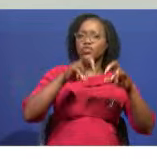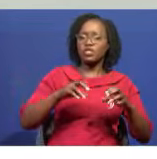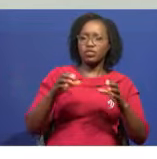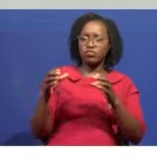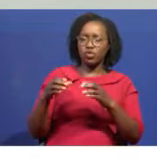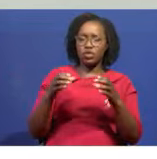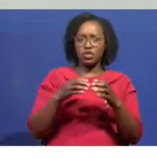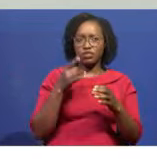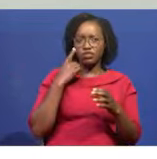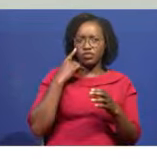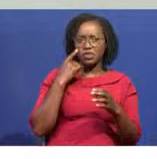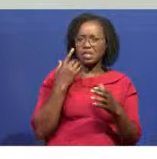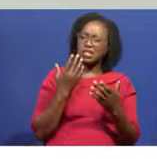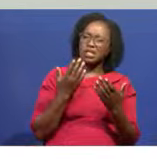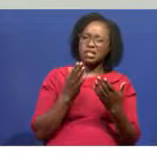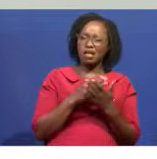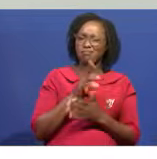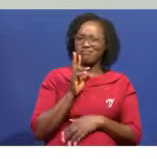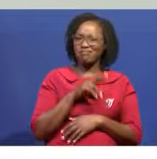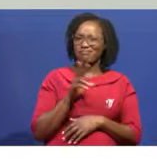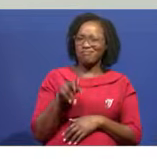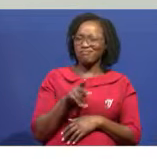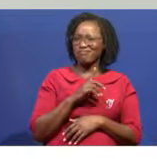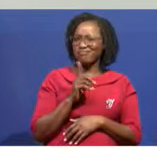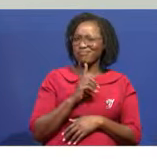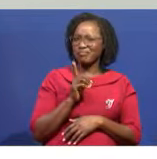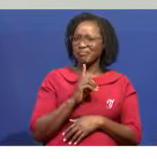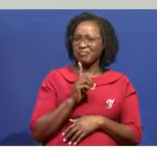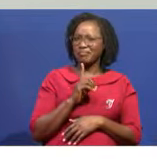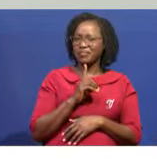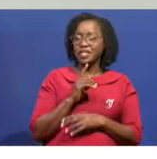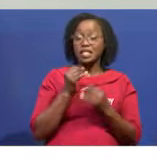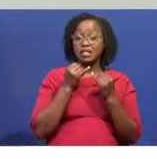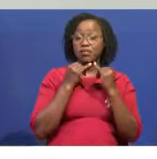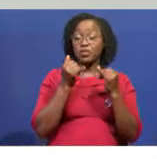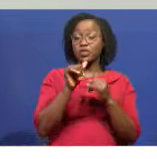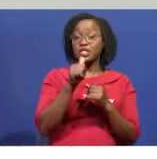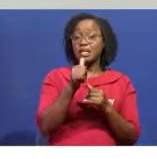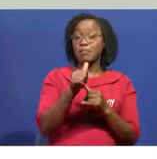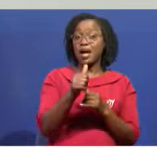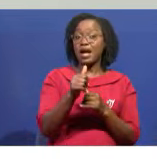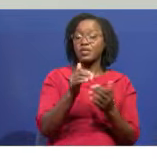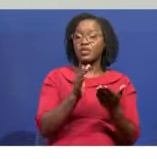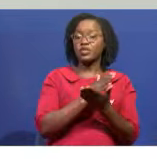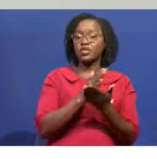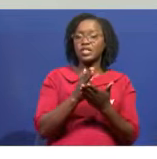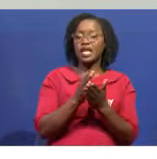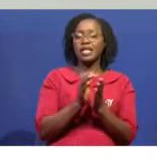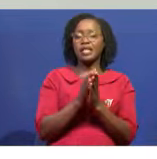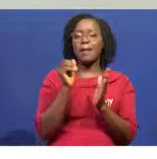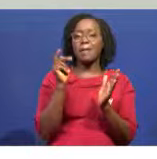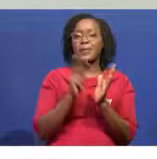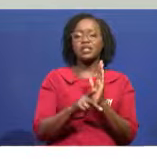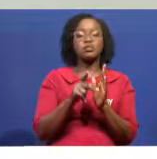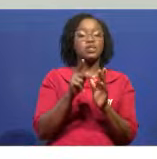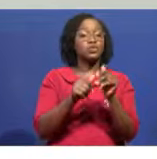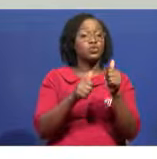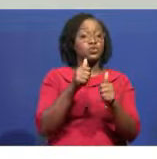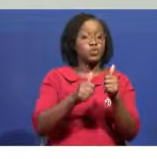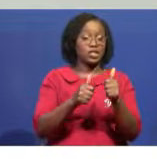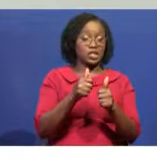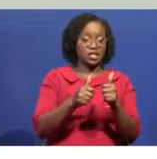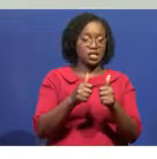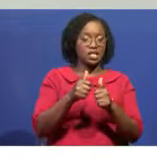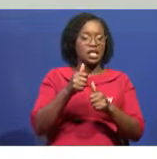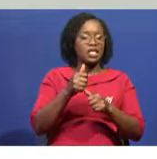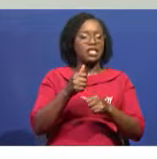if you see there is malice, they have not handed in the information, and also talk to us about the penalties of an institution